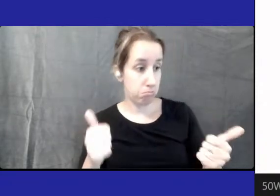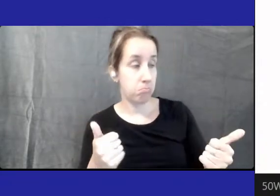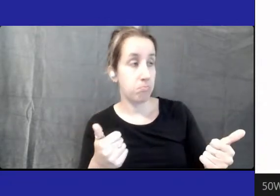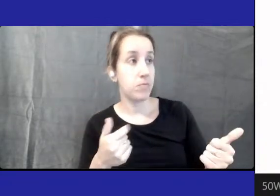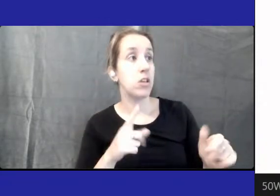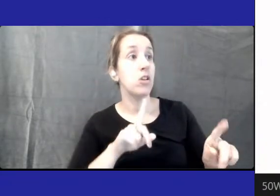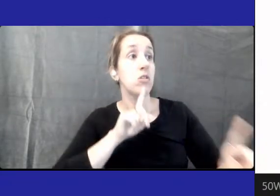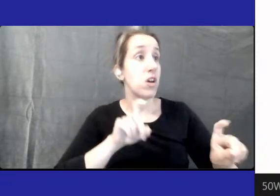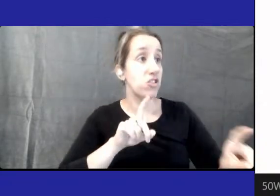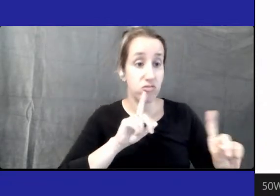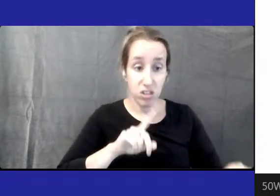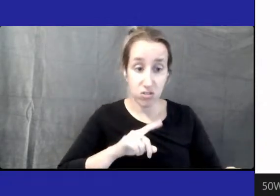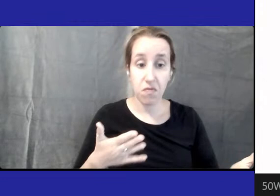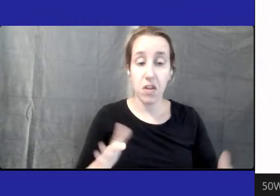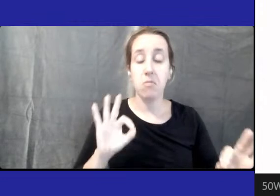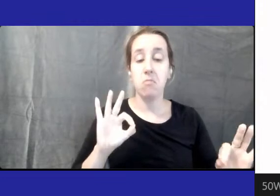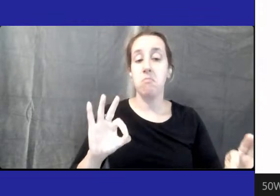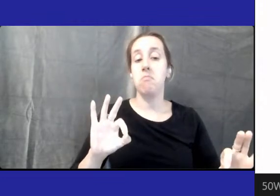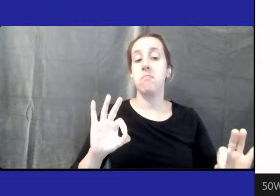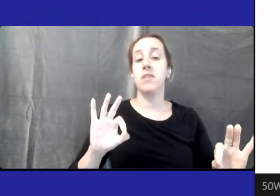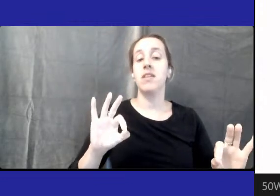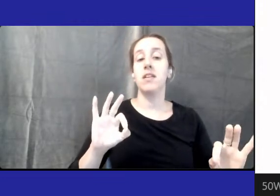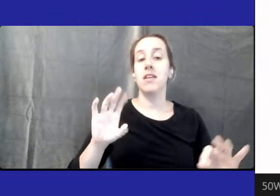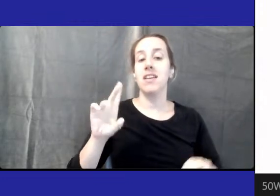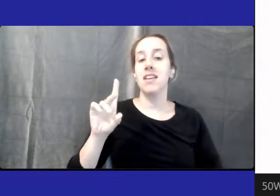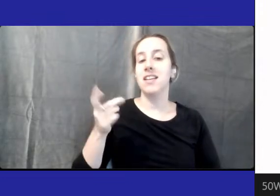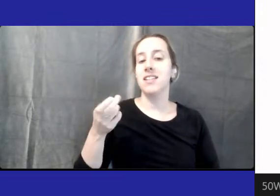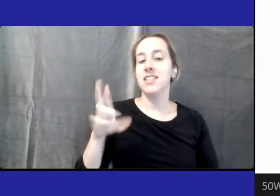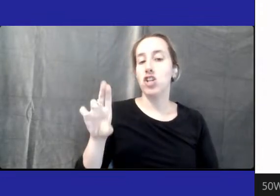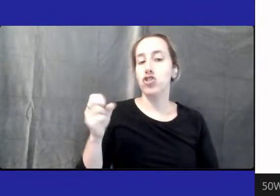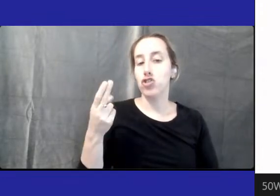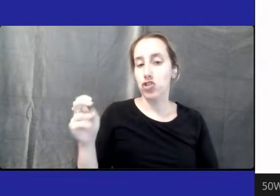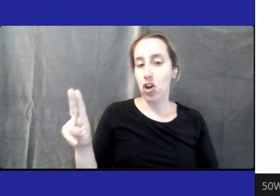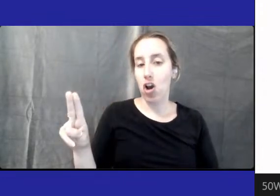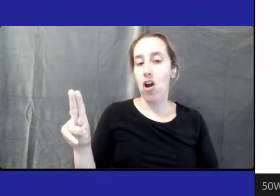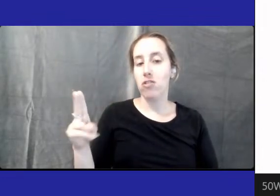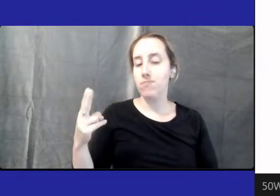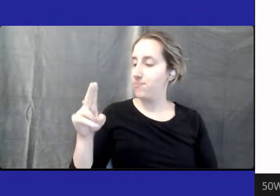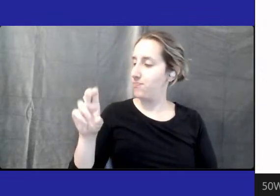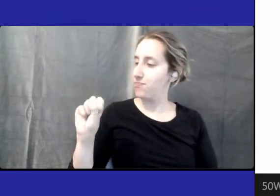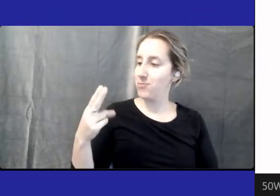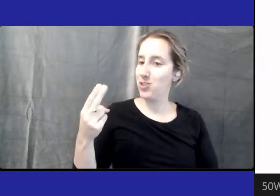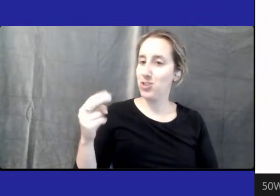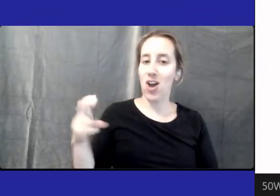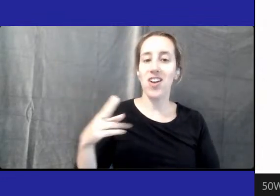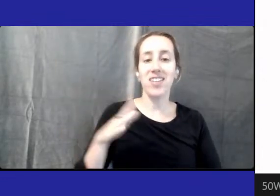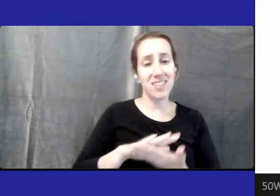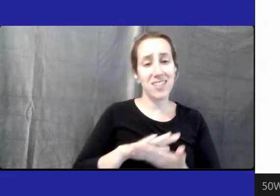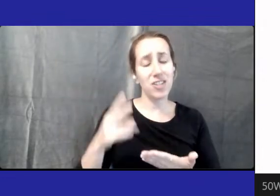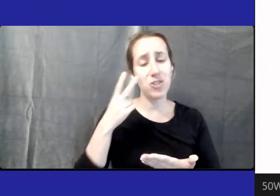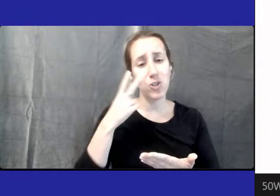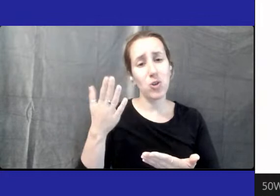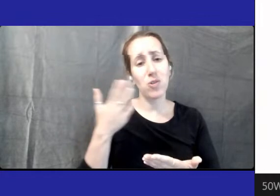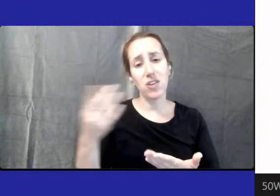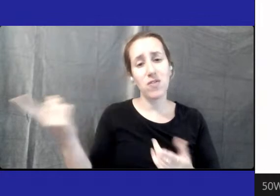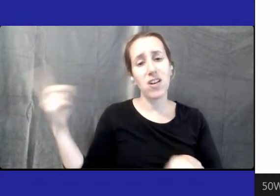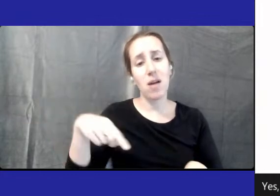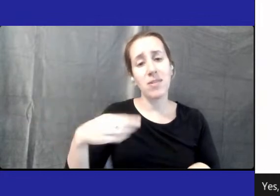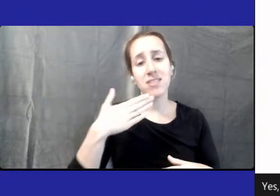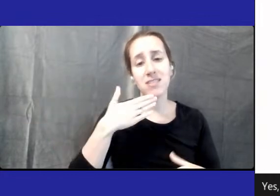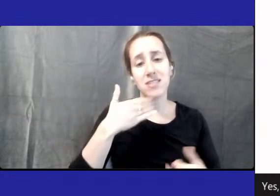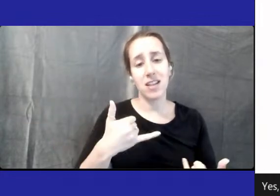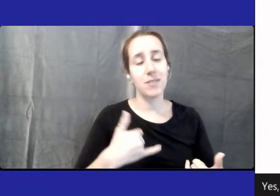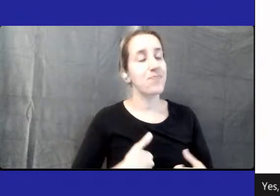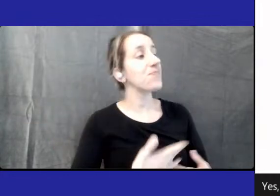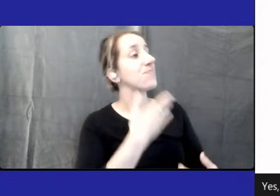good. Dr. Shah, nice to see you. Thank you for sitting in today. We appreciate it. Thank you, Dr. Katz. Good morning,